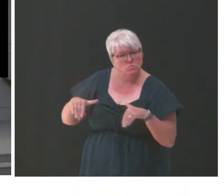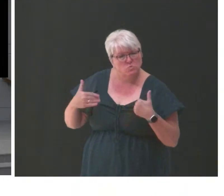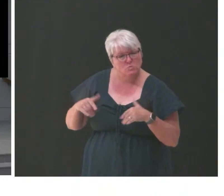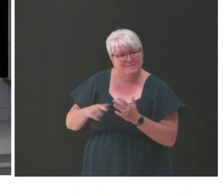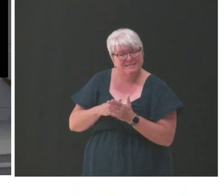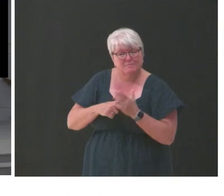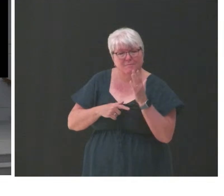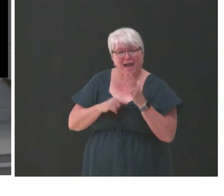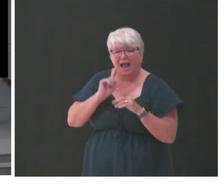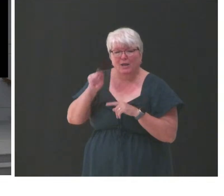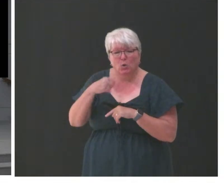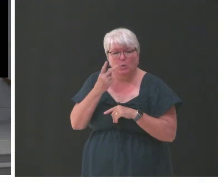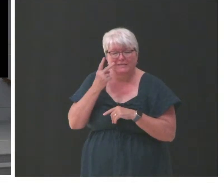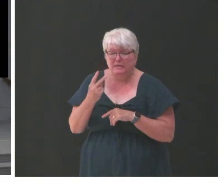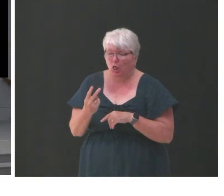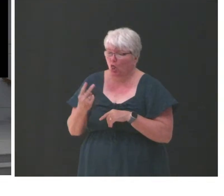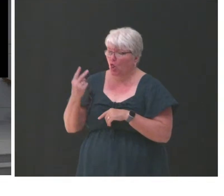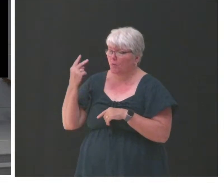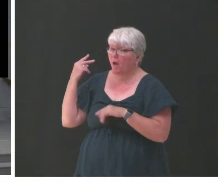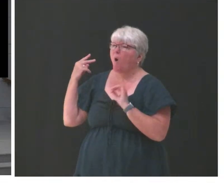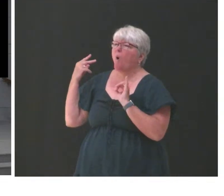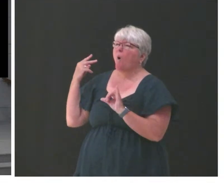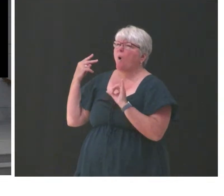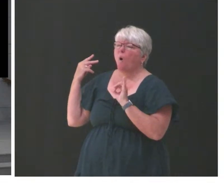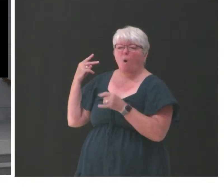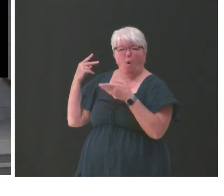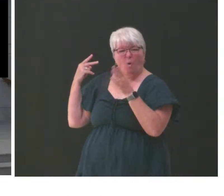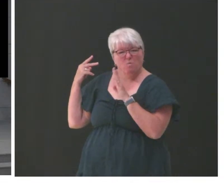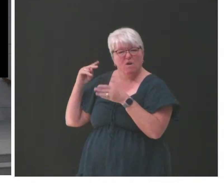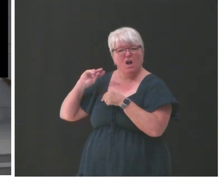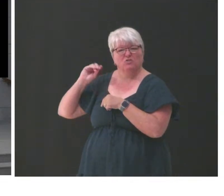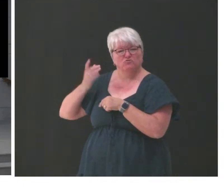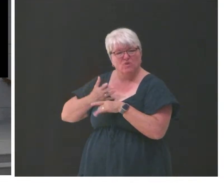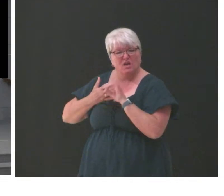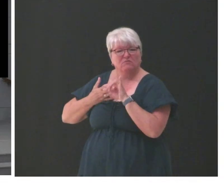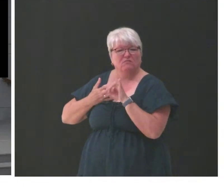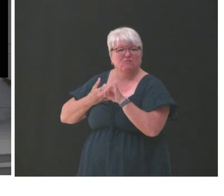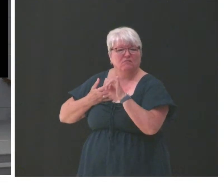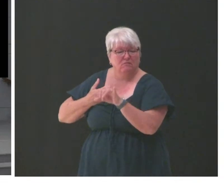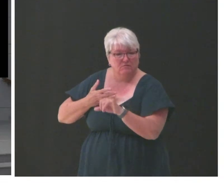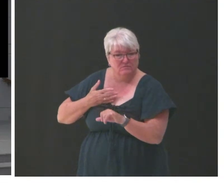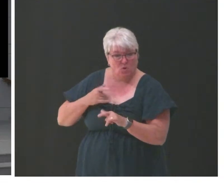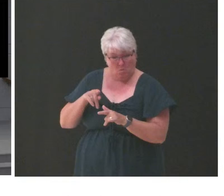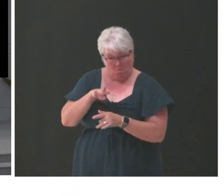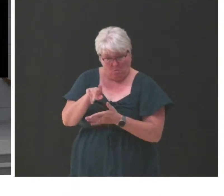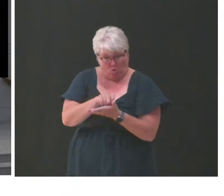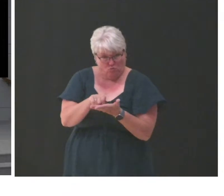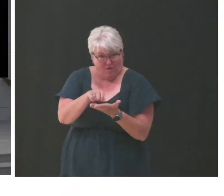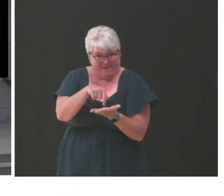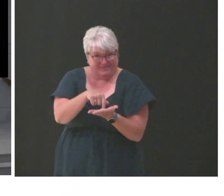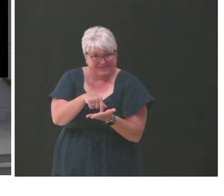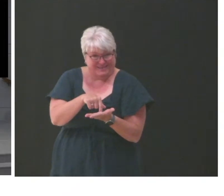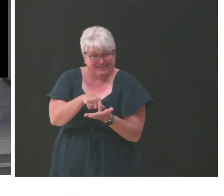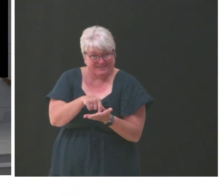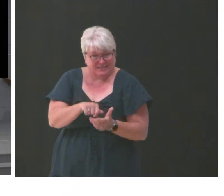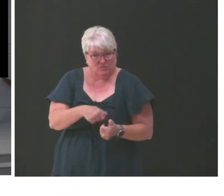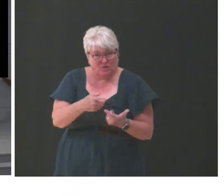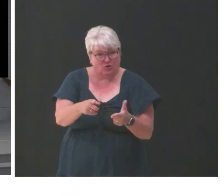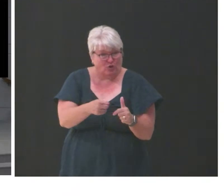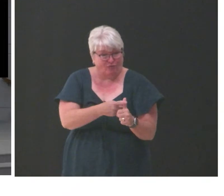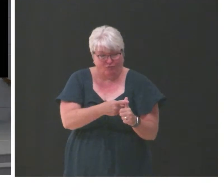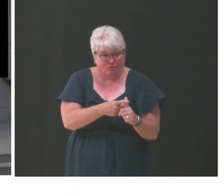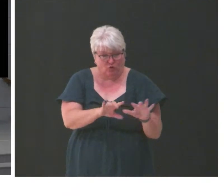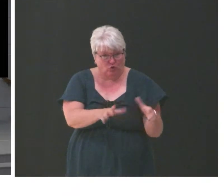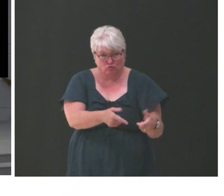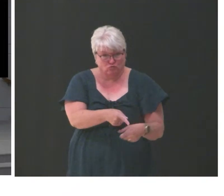sometimes I can only see by looking at what God's done in the past. See, when Paul's writing this is, you see the first word,